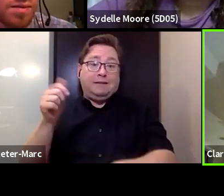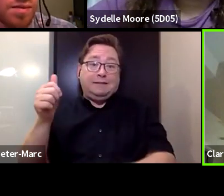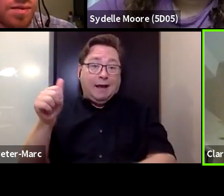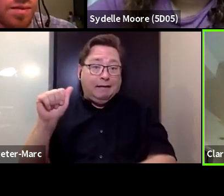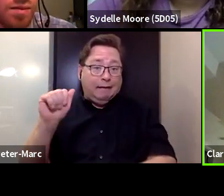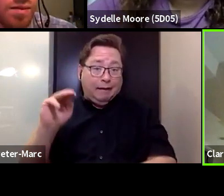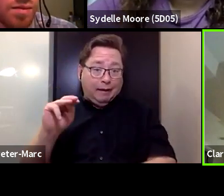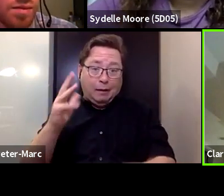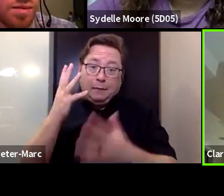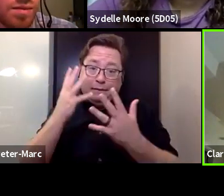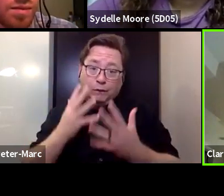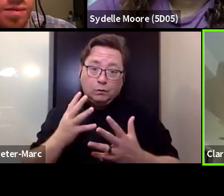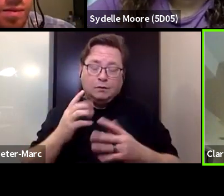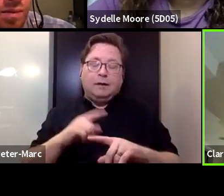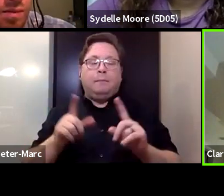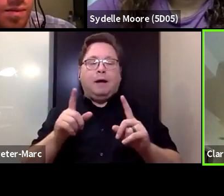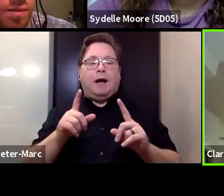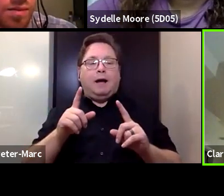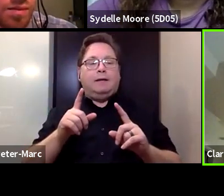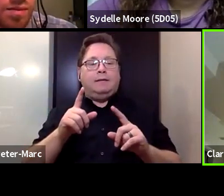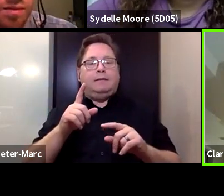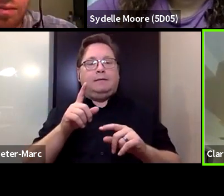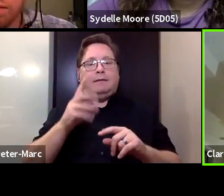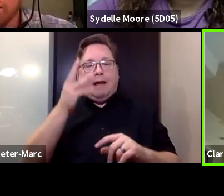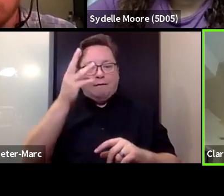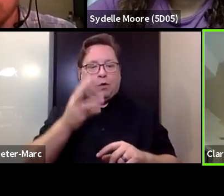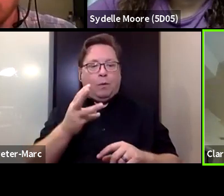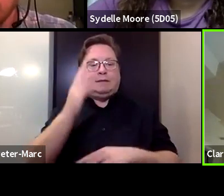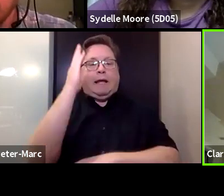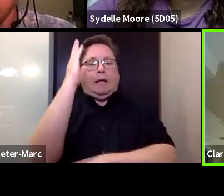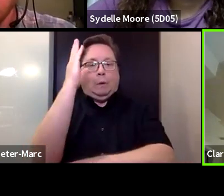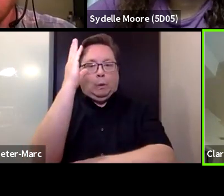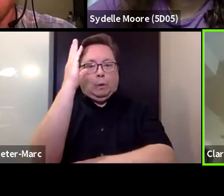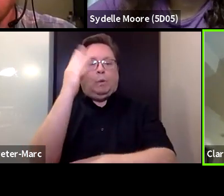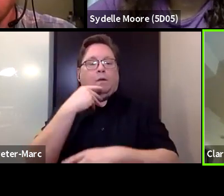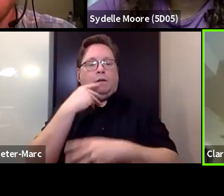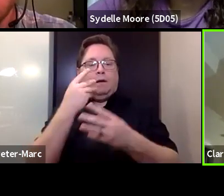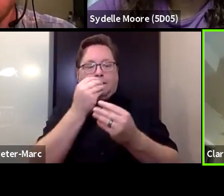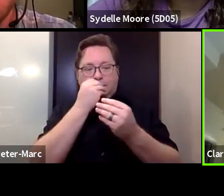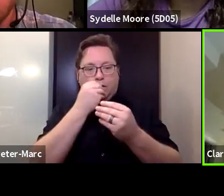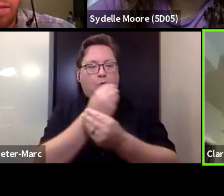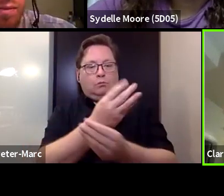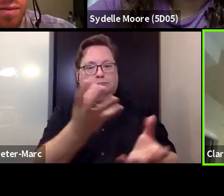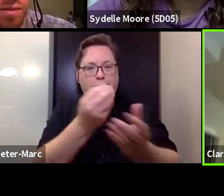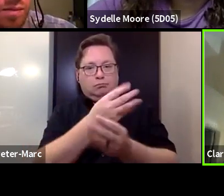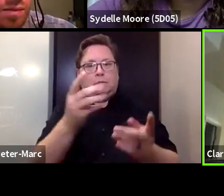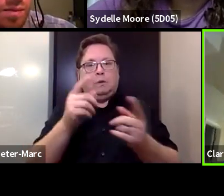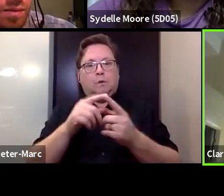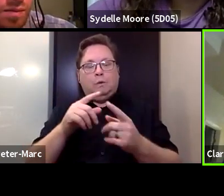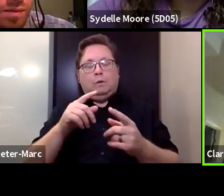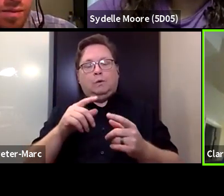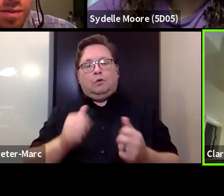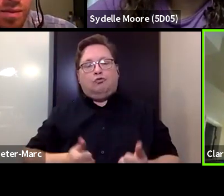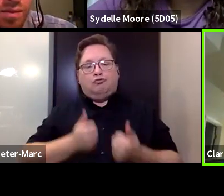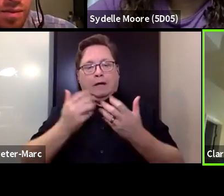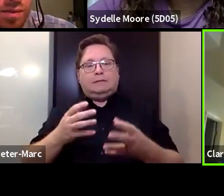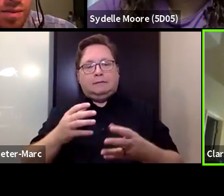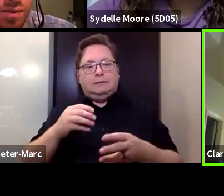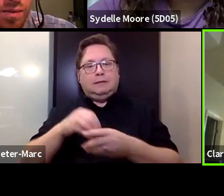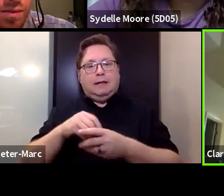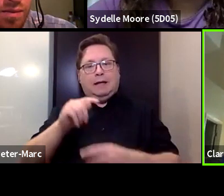they've been out there every Wednesday at noon distributing food to Trinidad residents